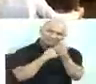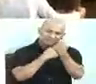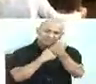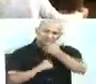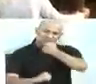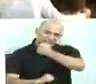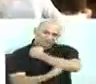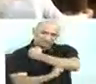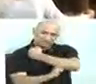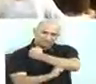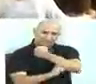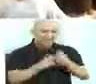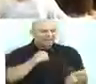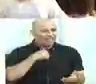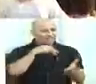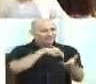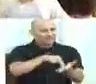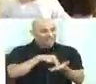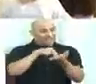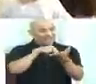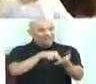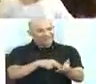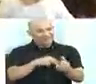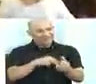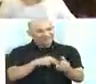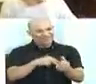rock I stand